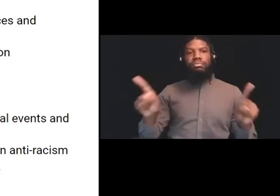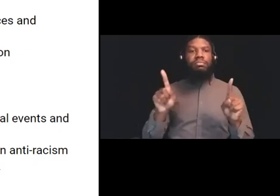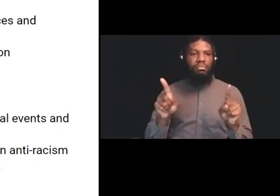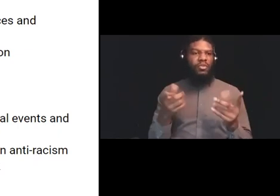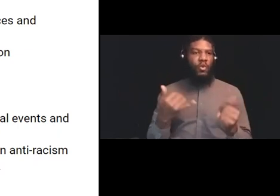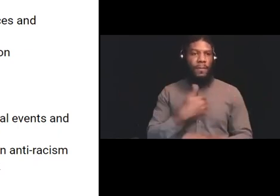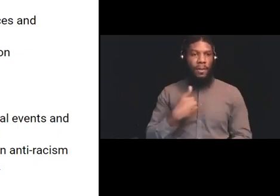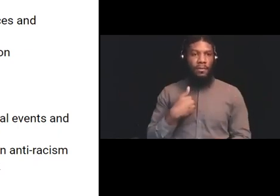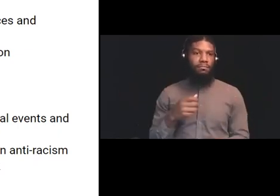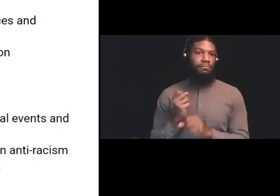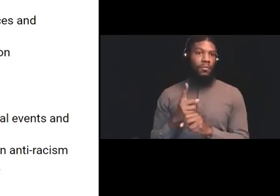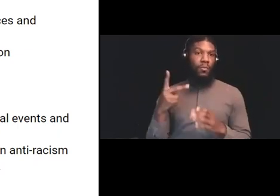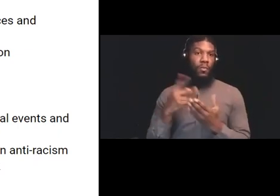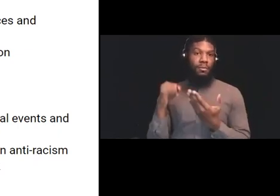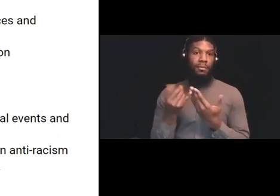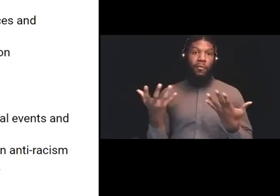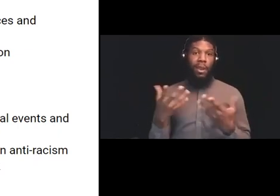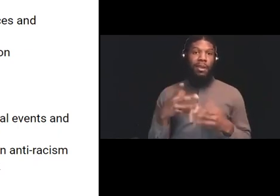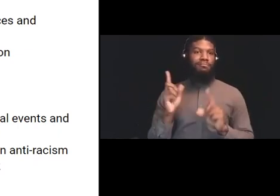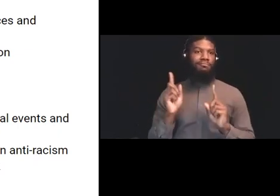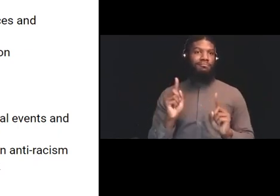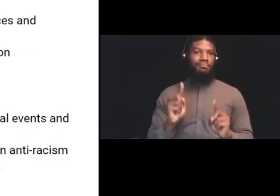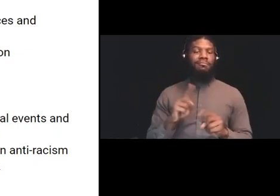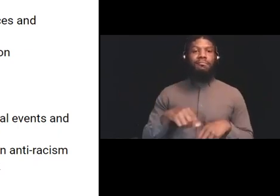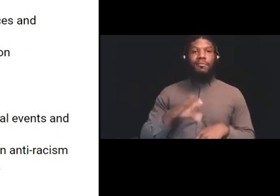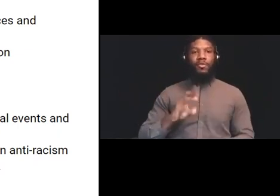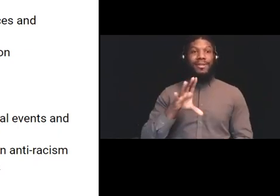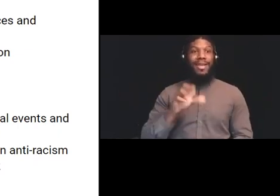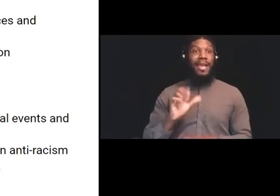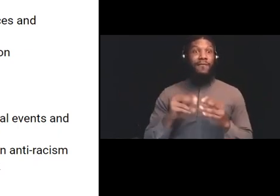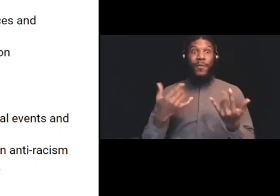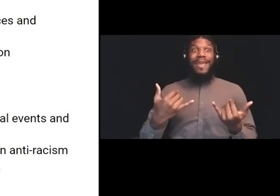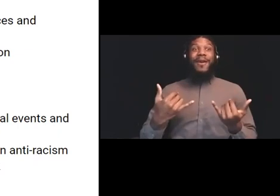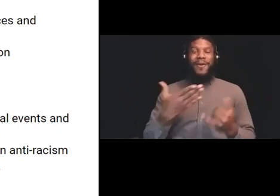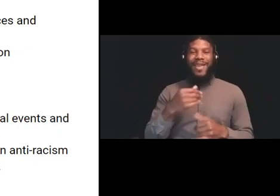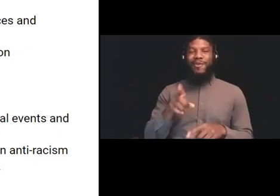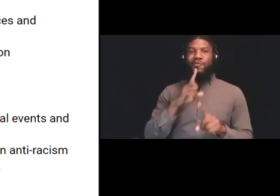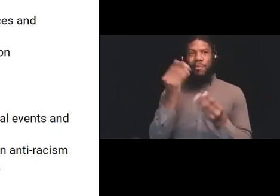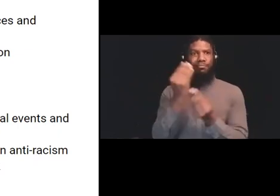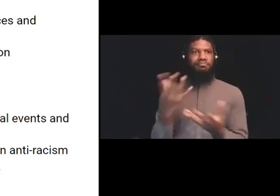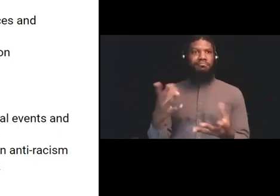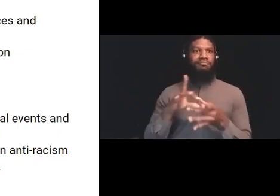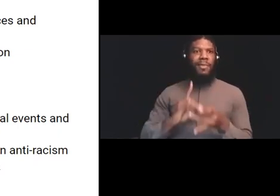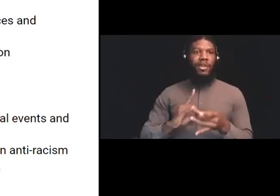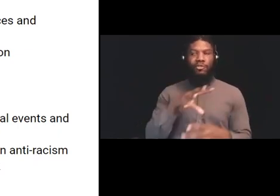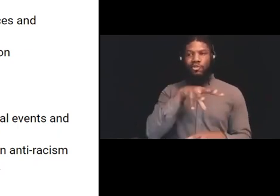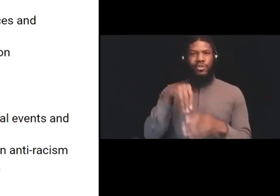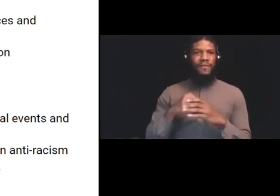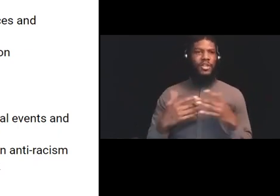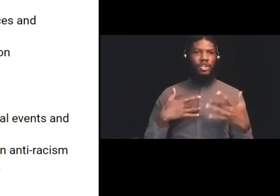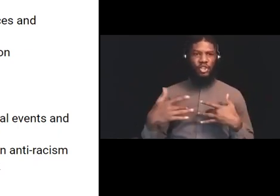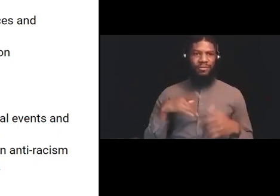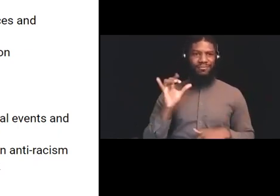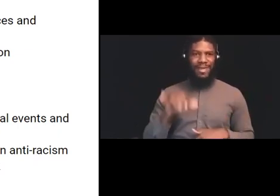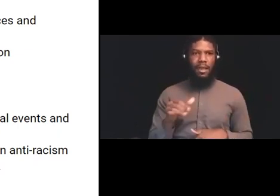projects include attending the OWCA's conference right now and reporting on inclusivity concerns. In the